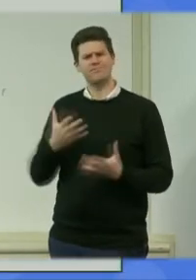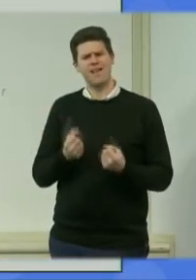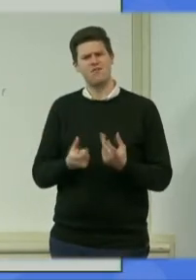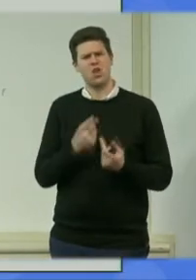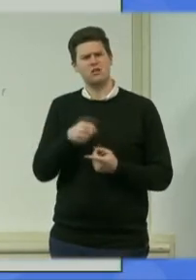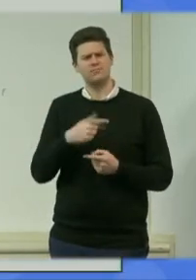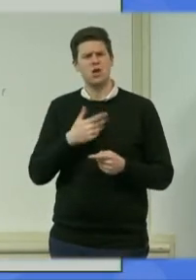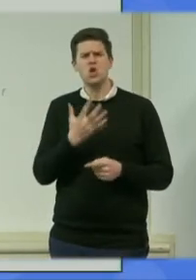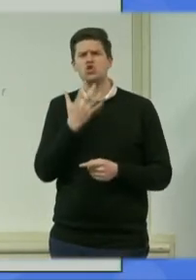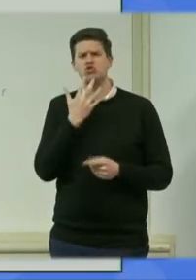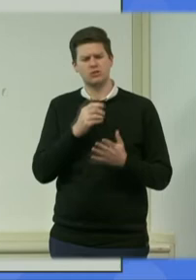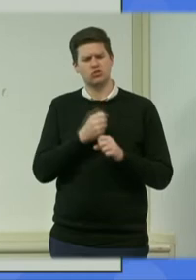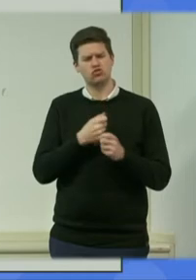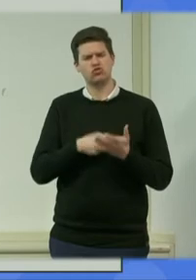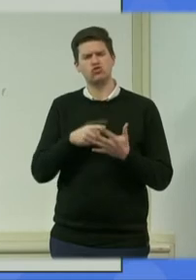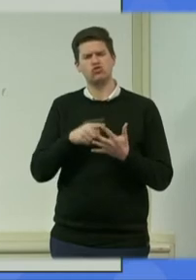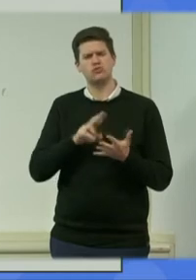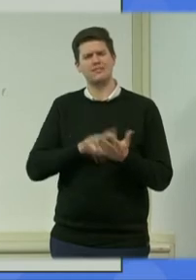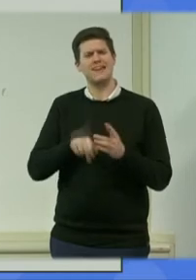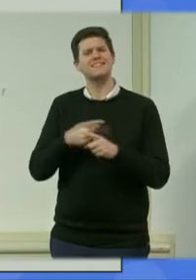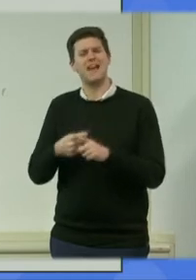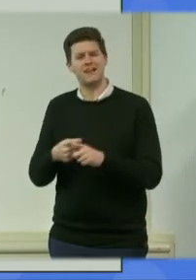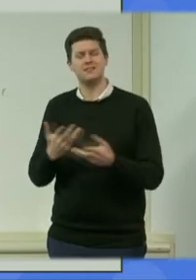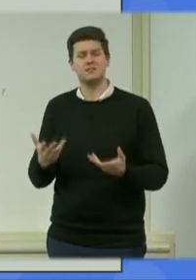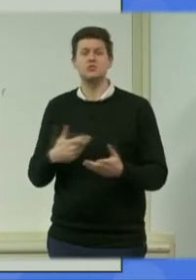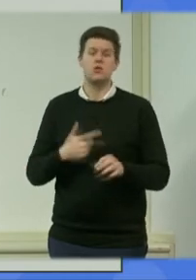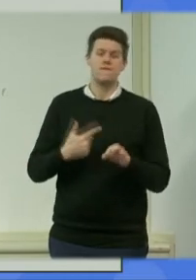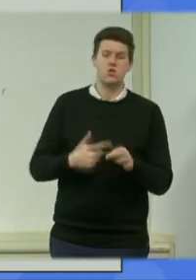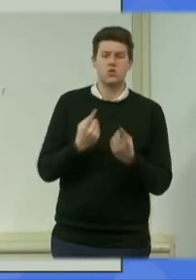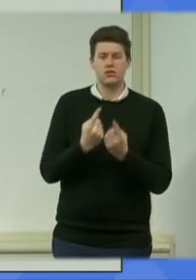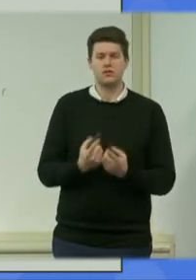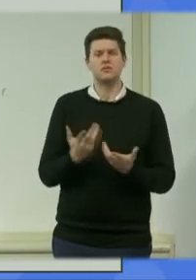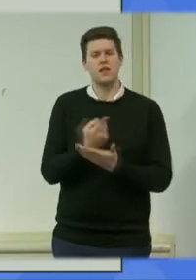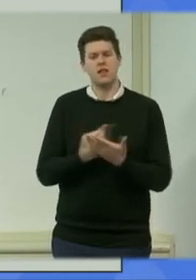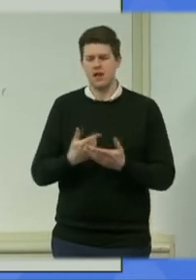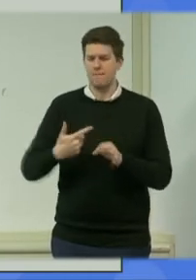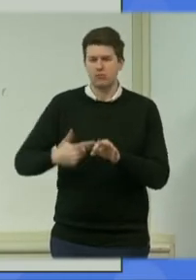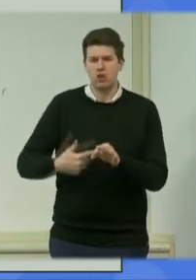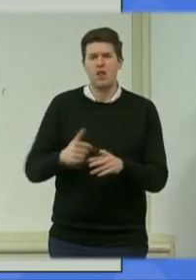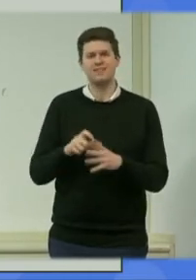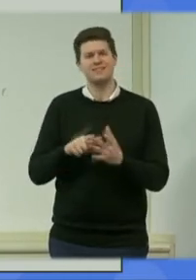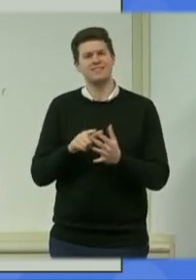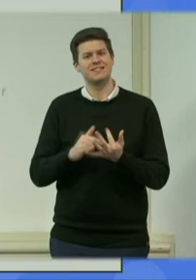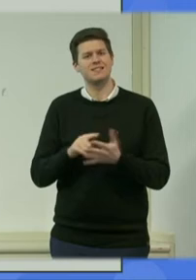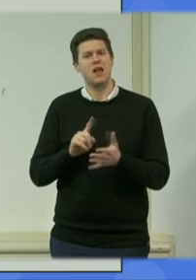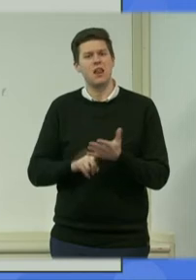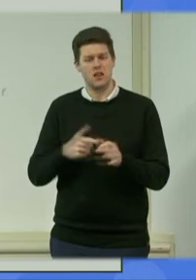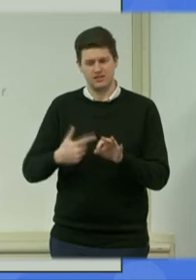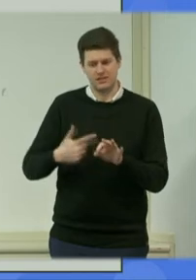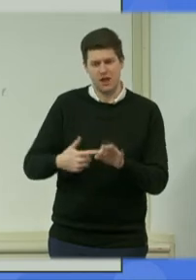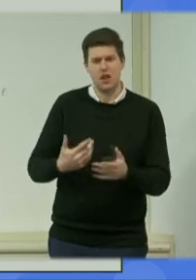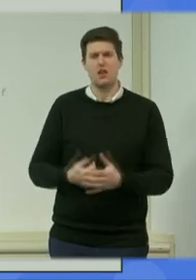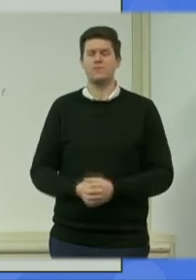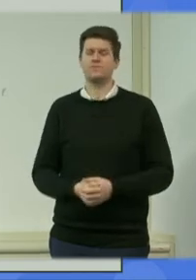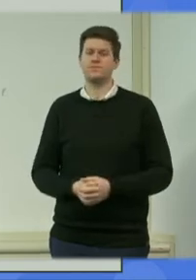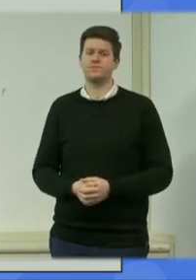on polluting items. The biggest here is fuel duties on petrol and diesel. I think that's quite interesting because, of course, there's a big